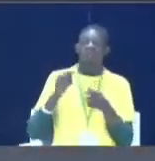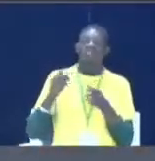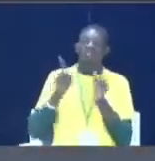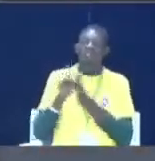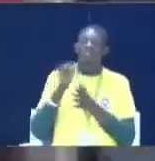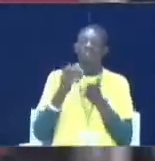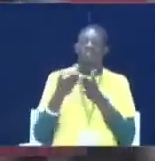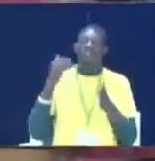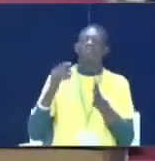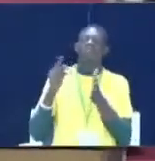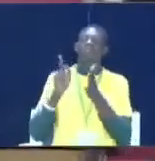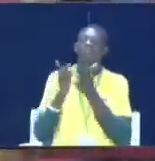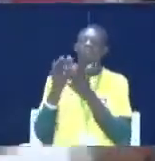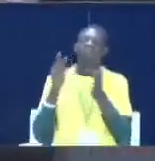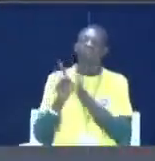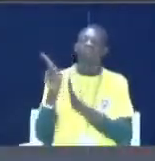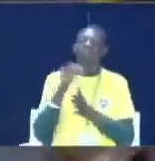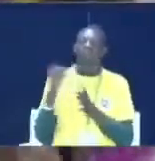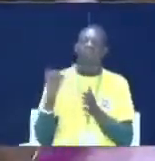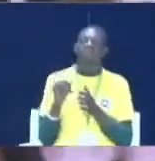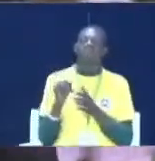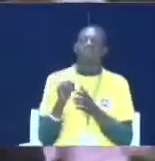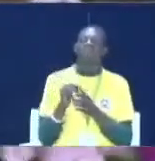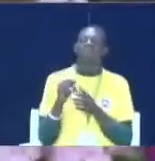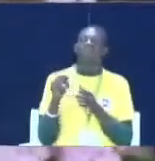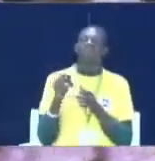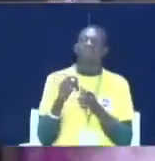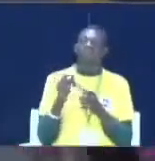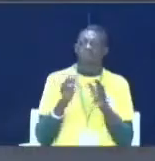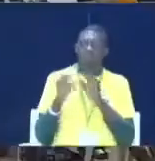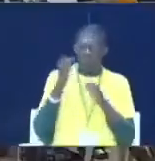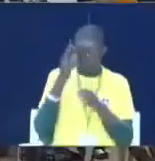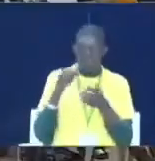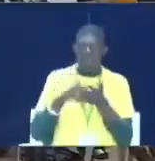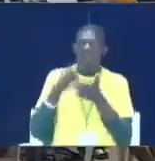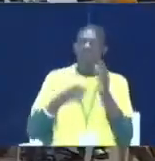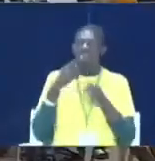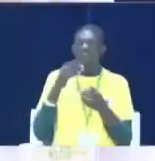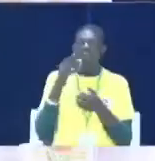distraction before they kill you. Did somebody understand what I'm saying this night?